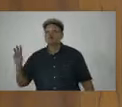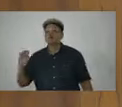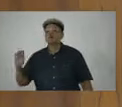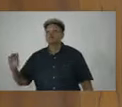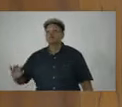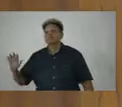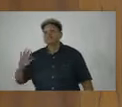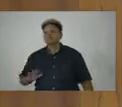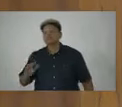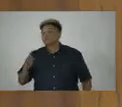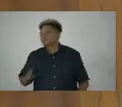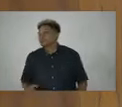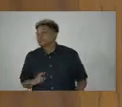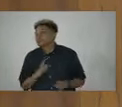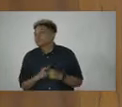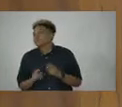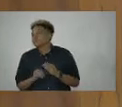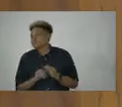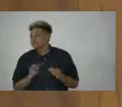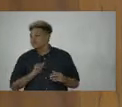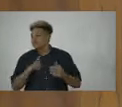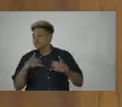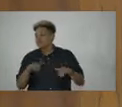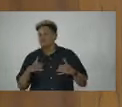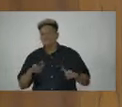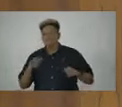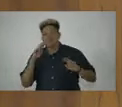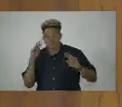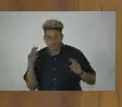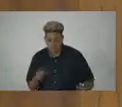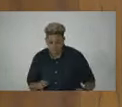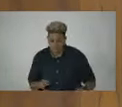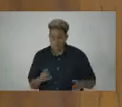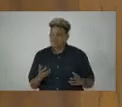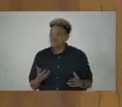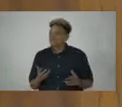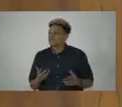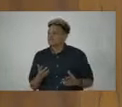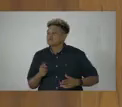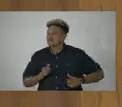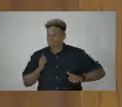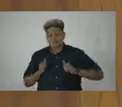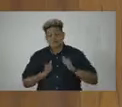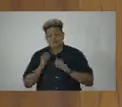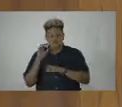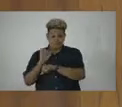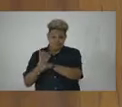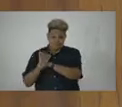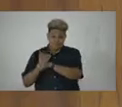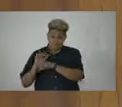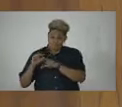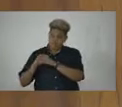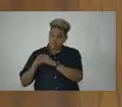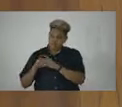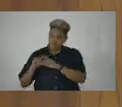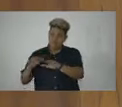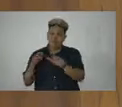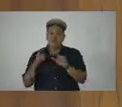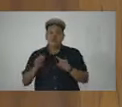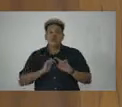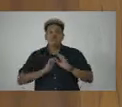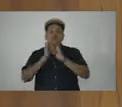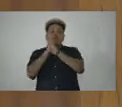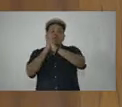Eastern, and I continue this diligent journey, I